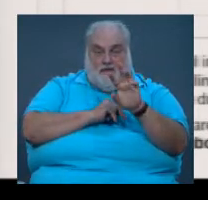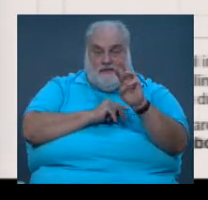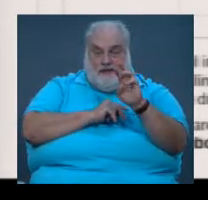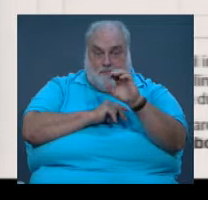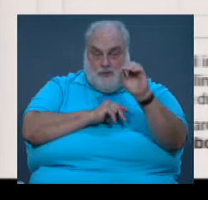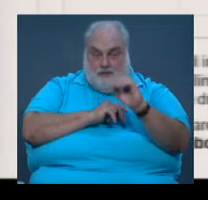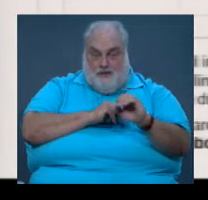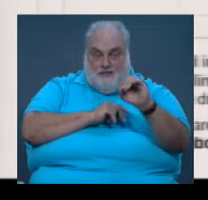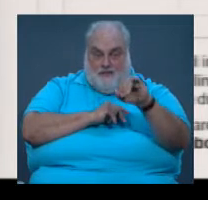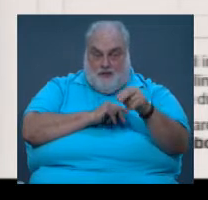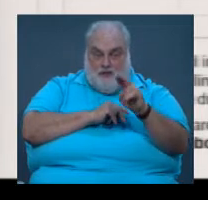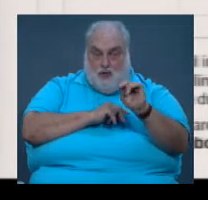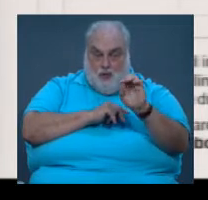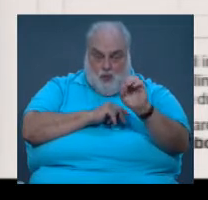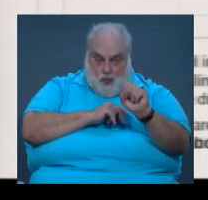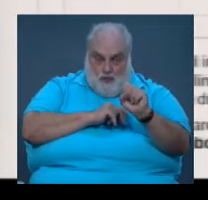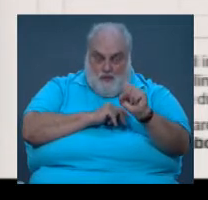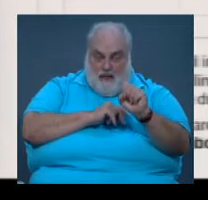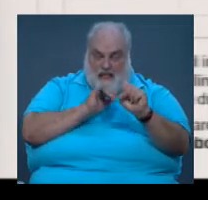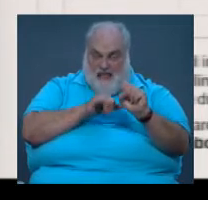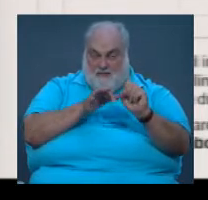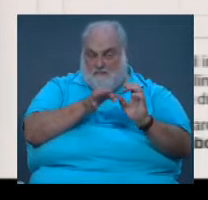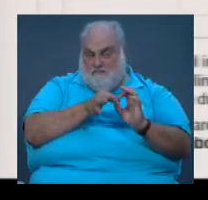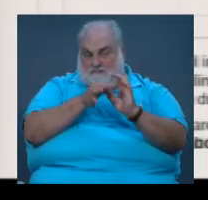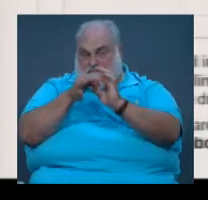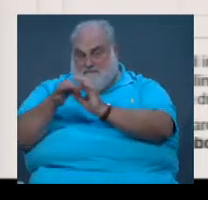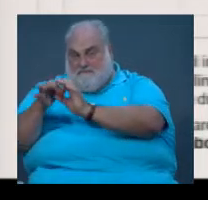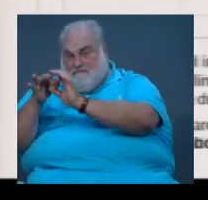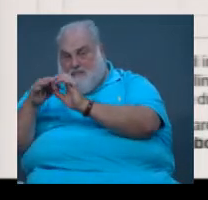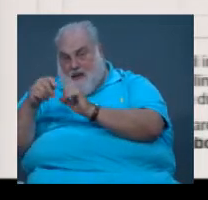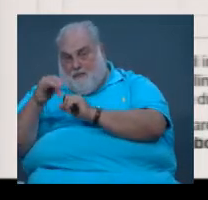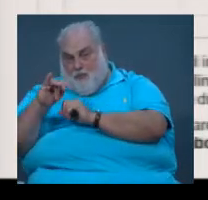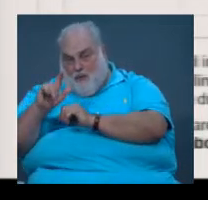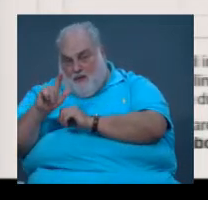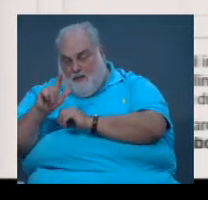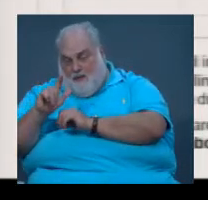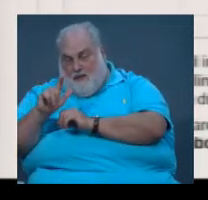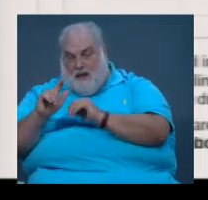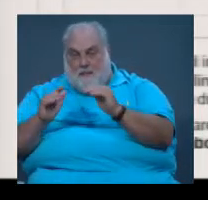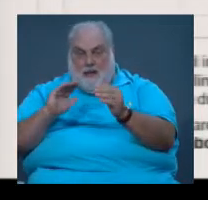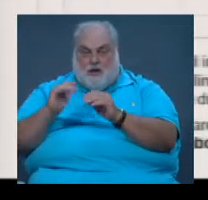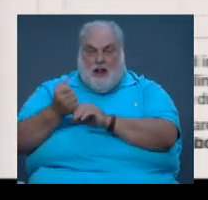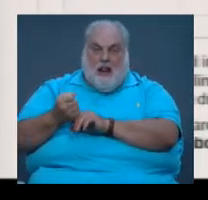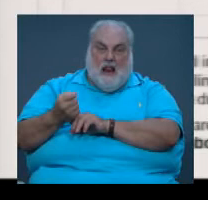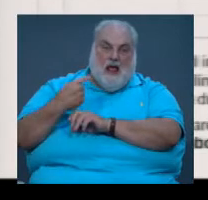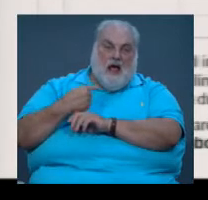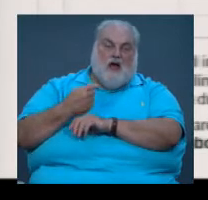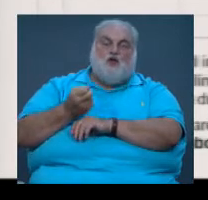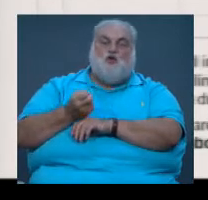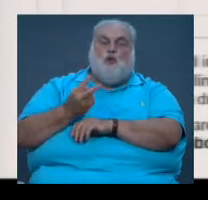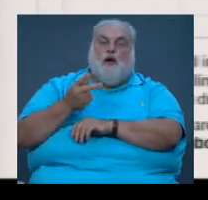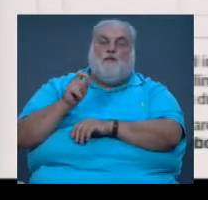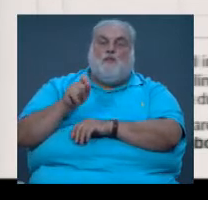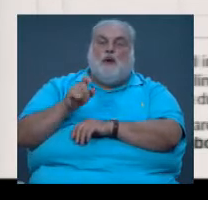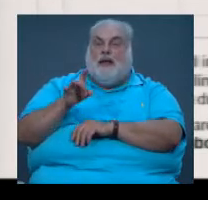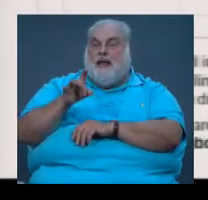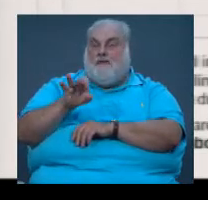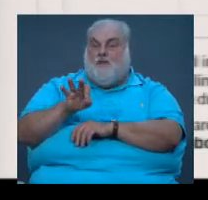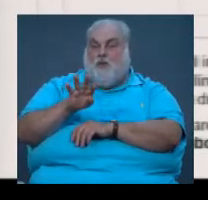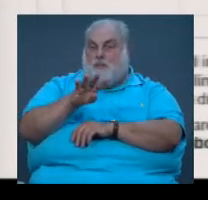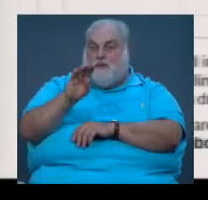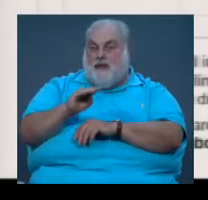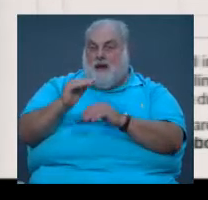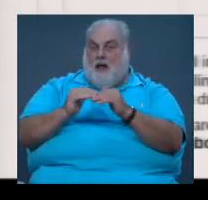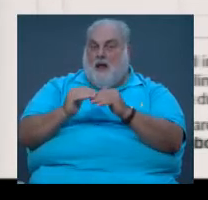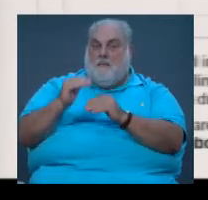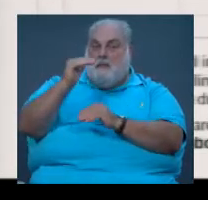June receipts for the month of April. In comparison to a year ago, that was 12.84% above our budget. So year to date,